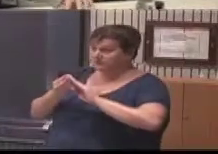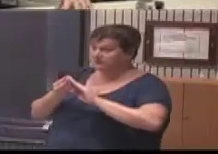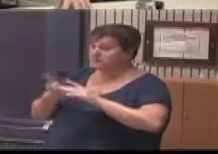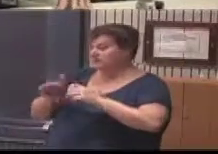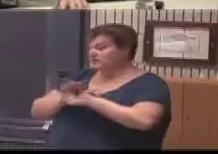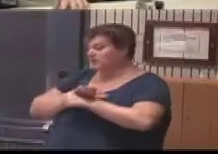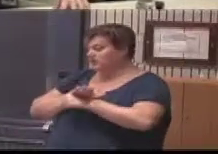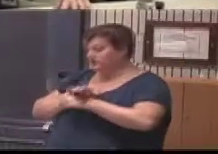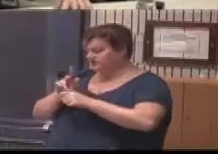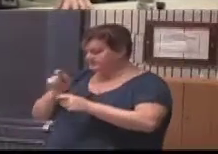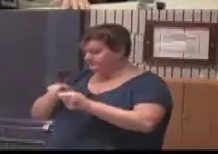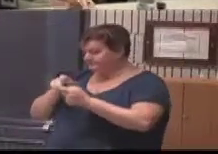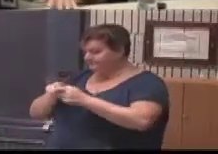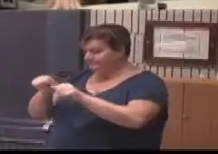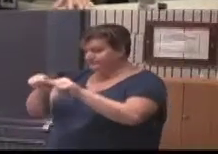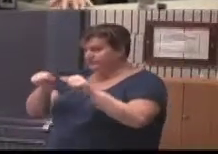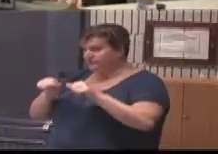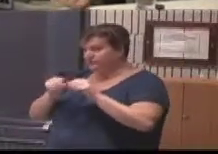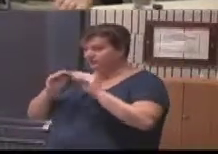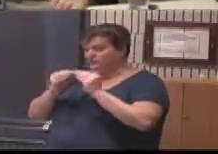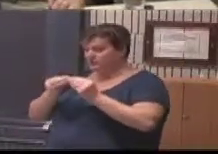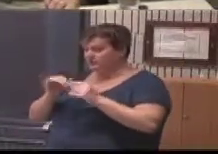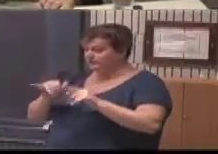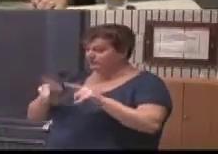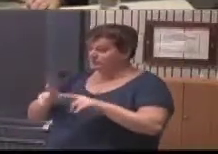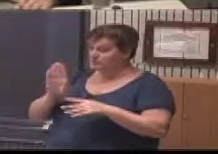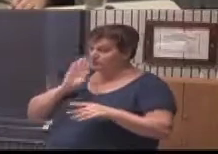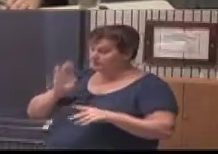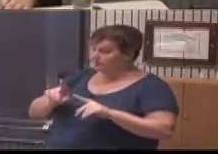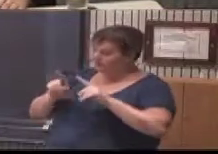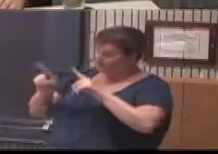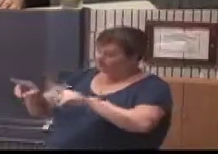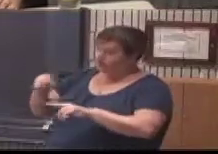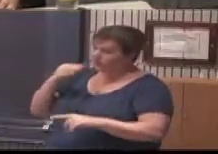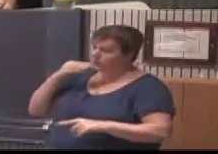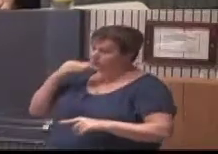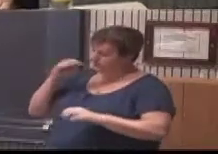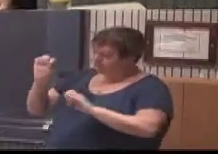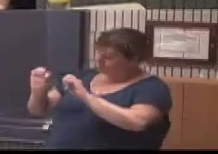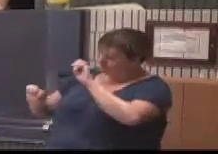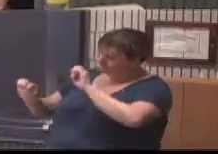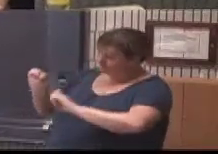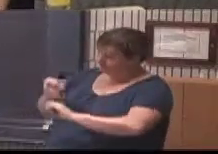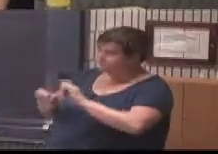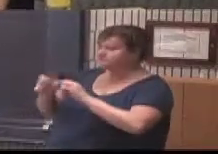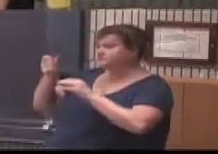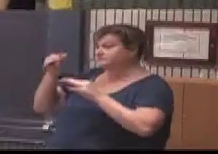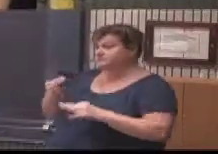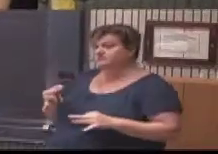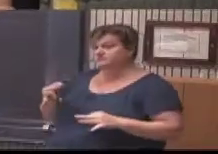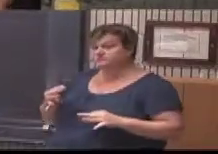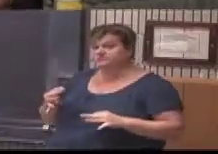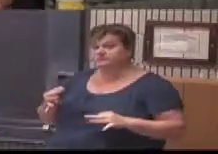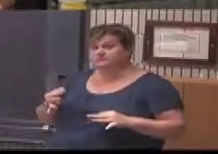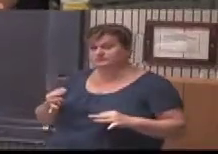covered by a certain area office. Someone from that area office will come to the home and evaluate you and decide,